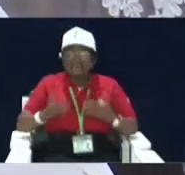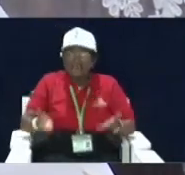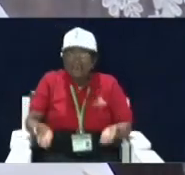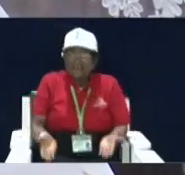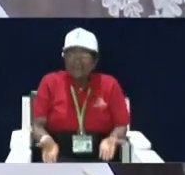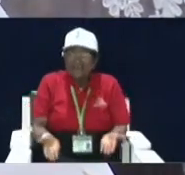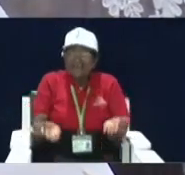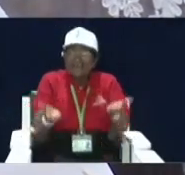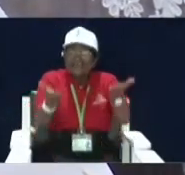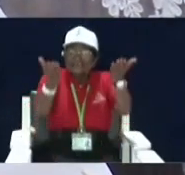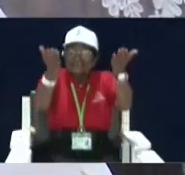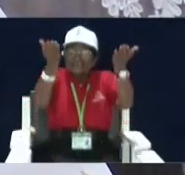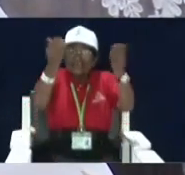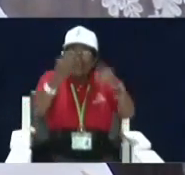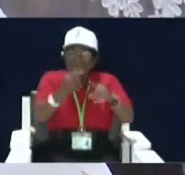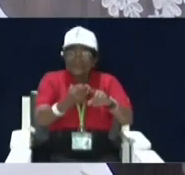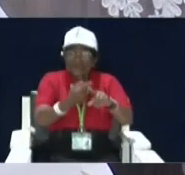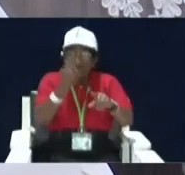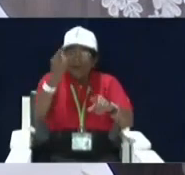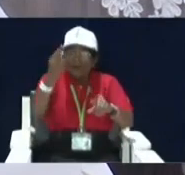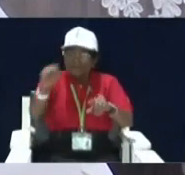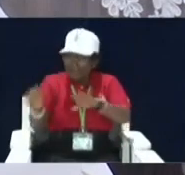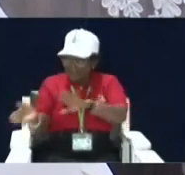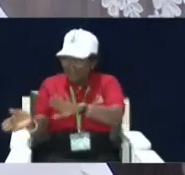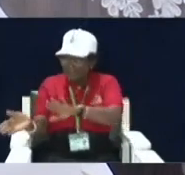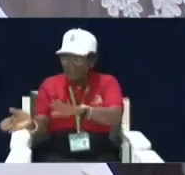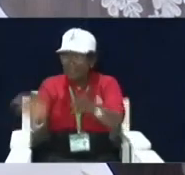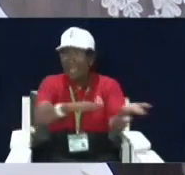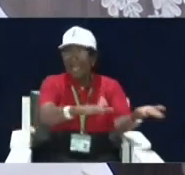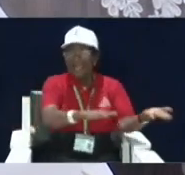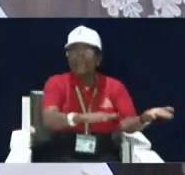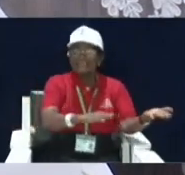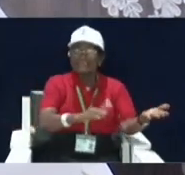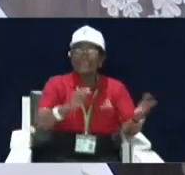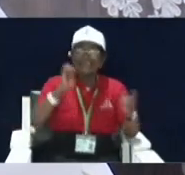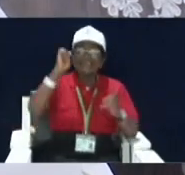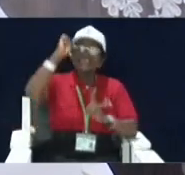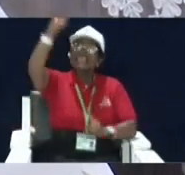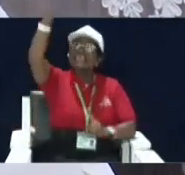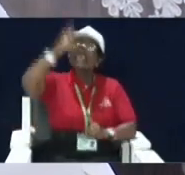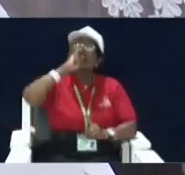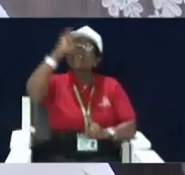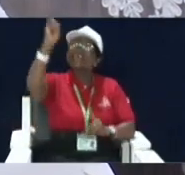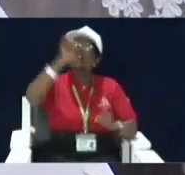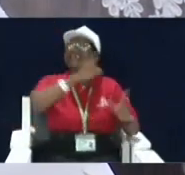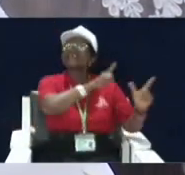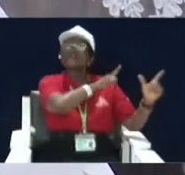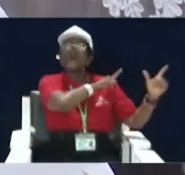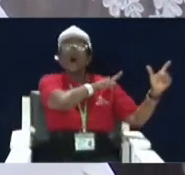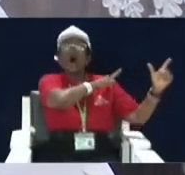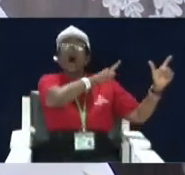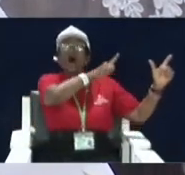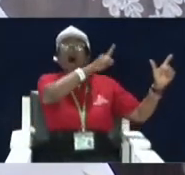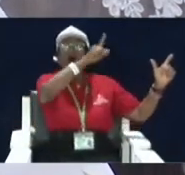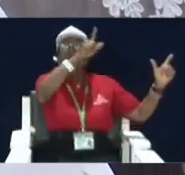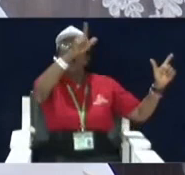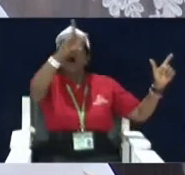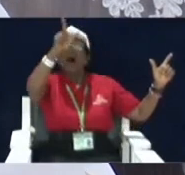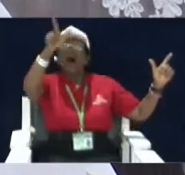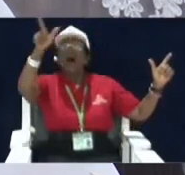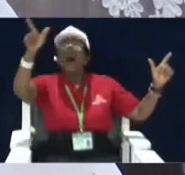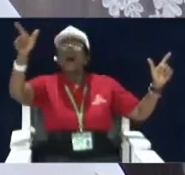Has risen from the dead and is Lord.